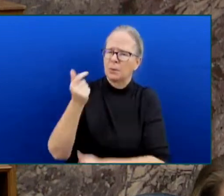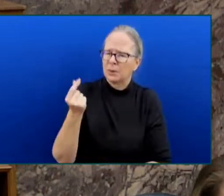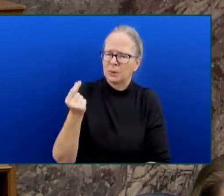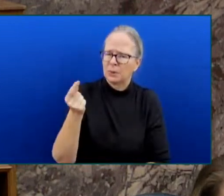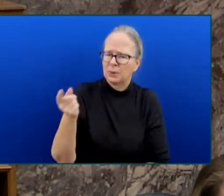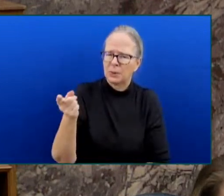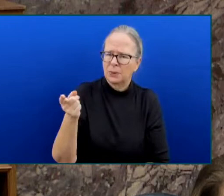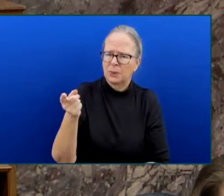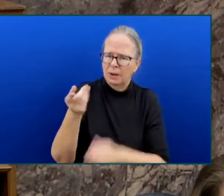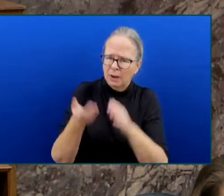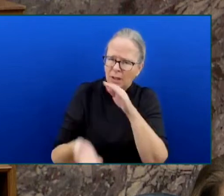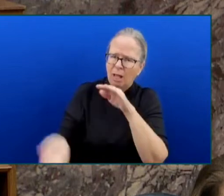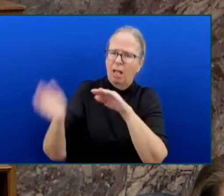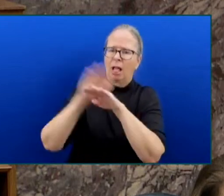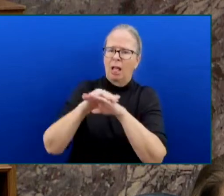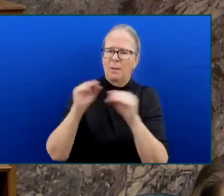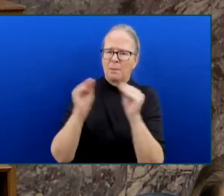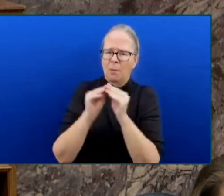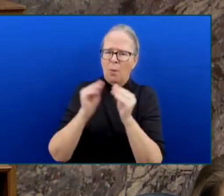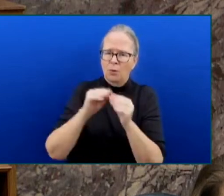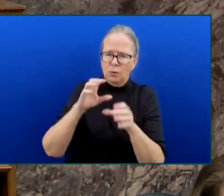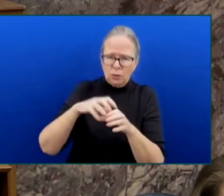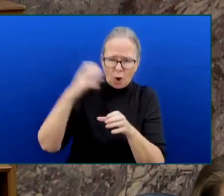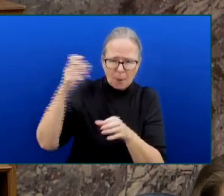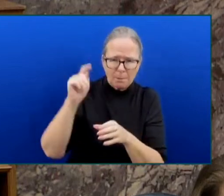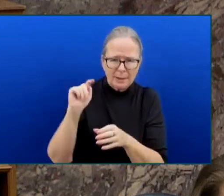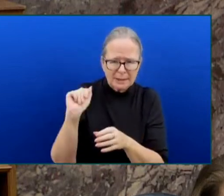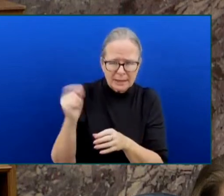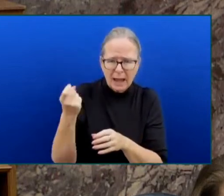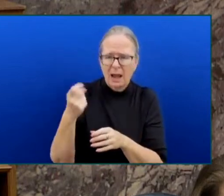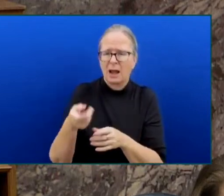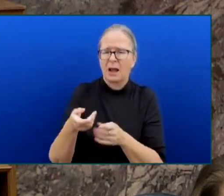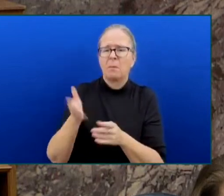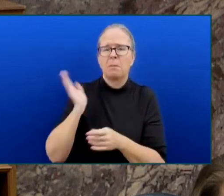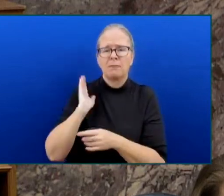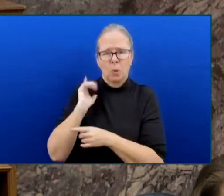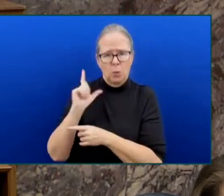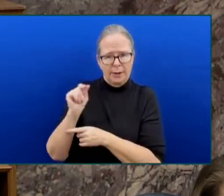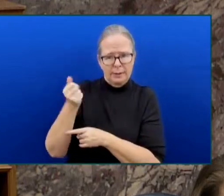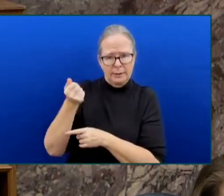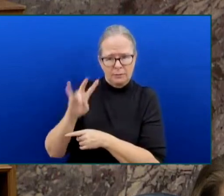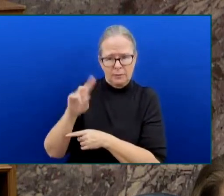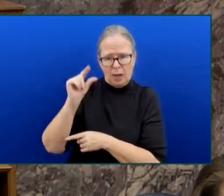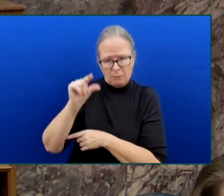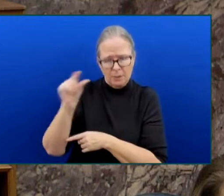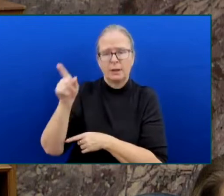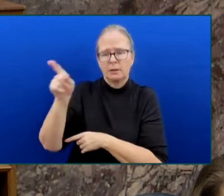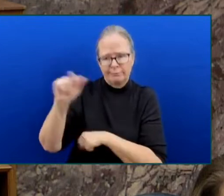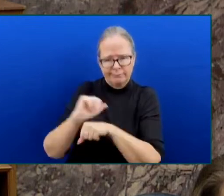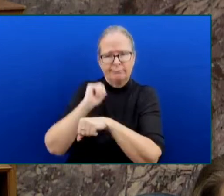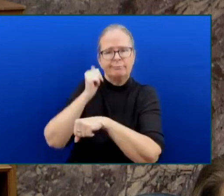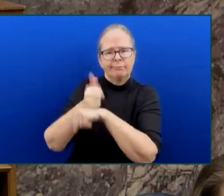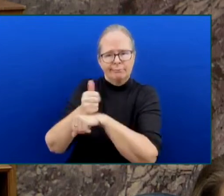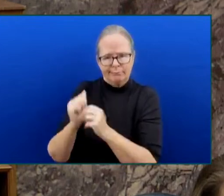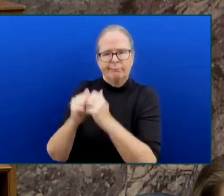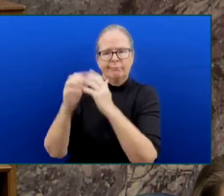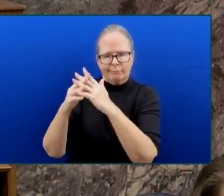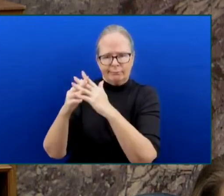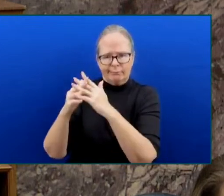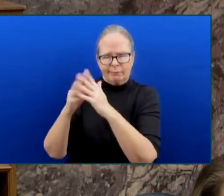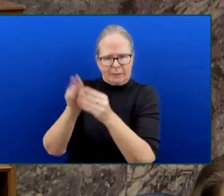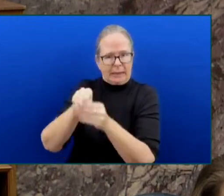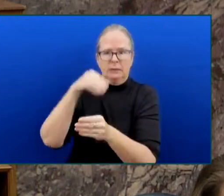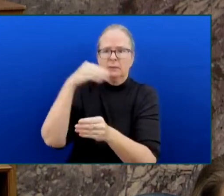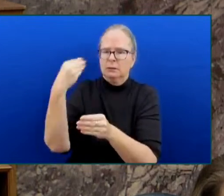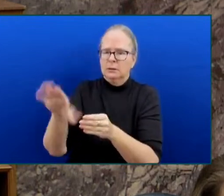$30 a tonne in 2017 when they formed government to a crippling $170 a tonne by the end of this decade. So my question